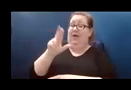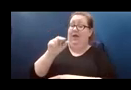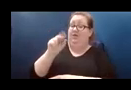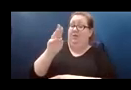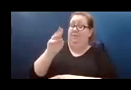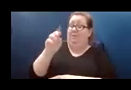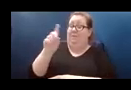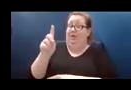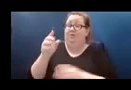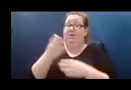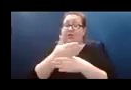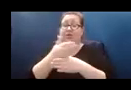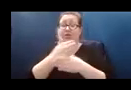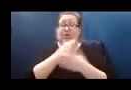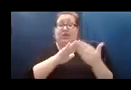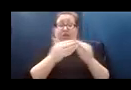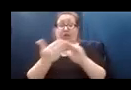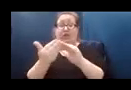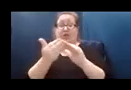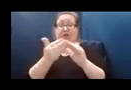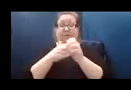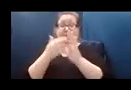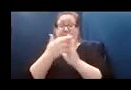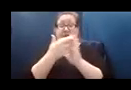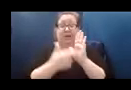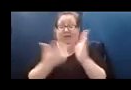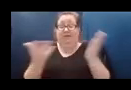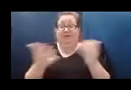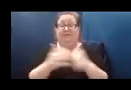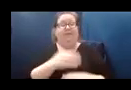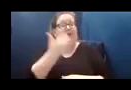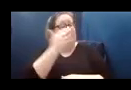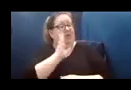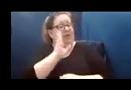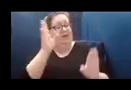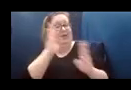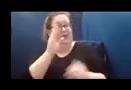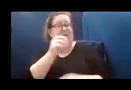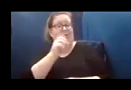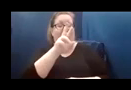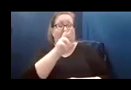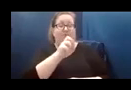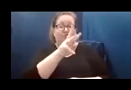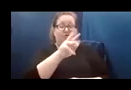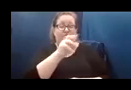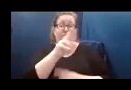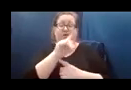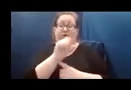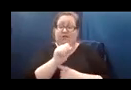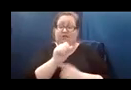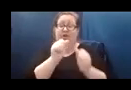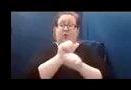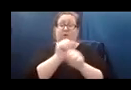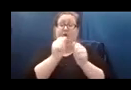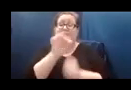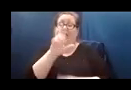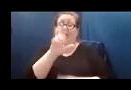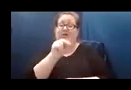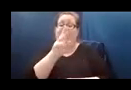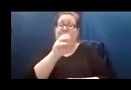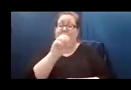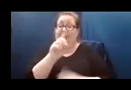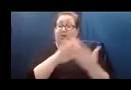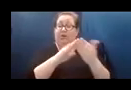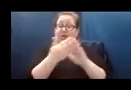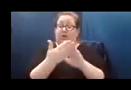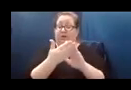Hey, good evening, y'all. My name is Drew Curtis. I get to work with Ironbound Community Corporation and the steering committee